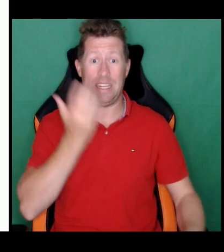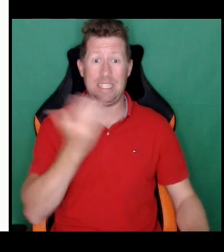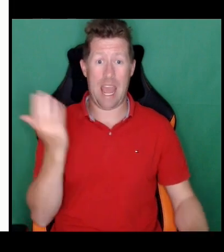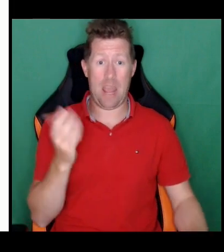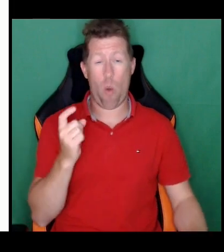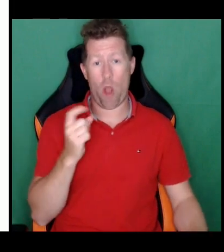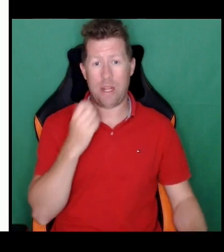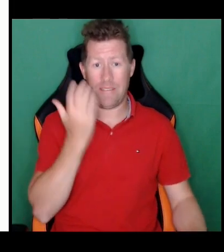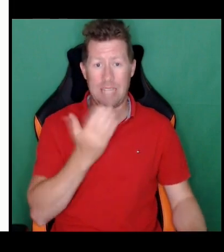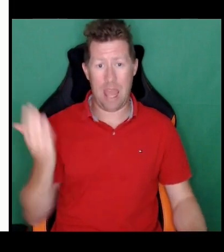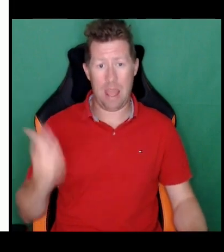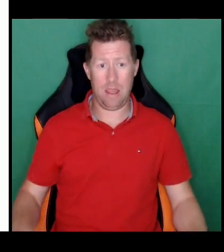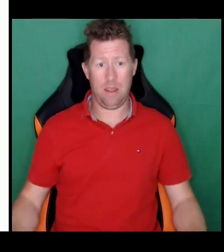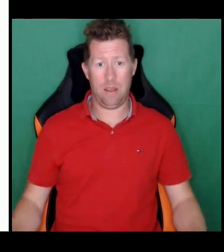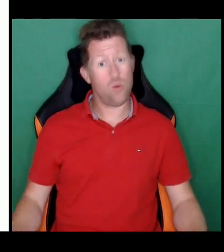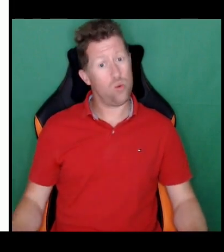almost daily.